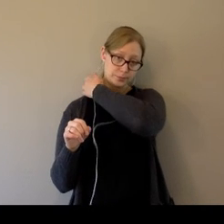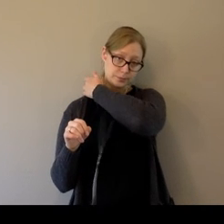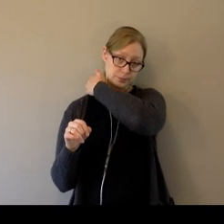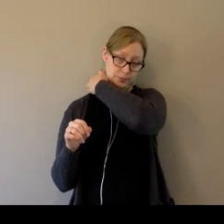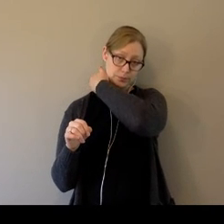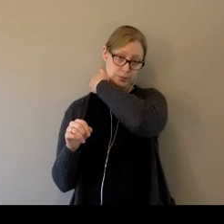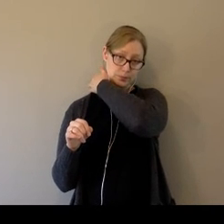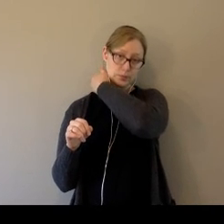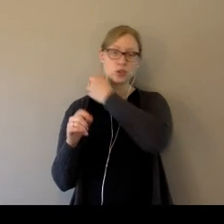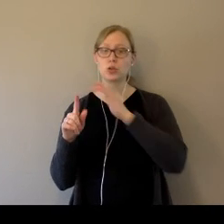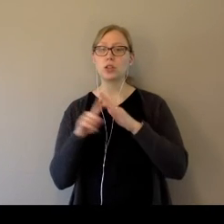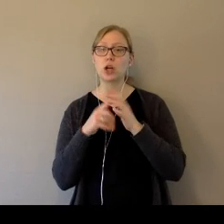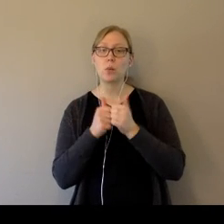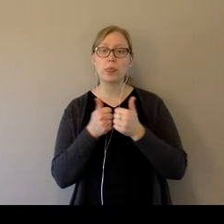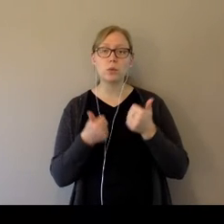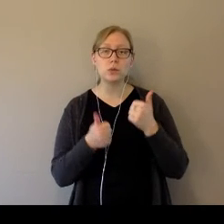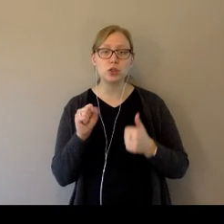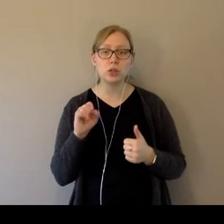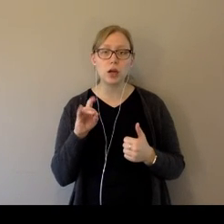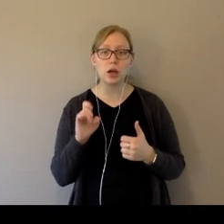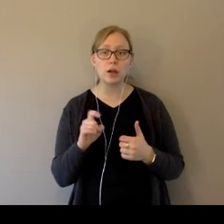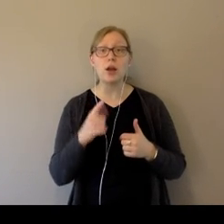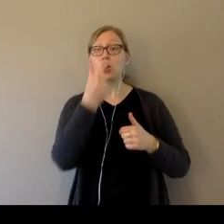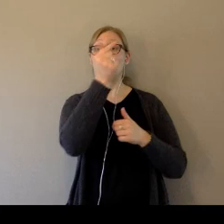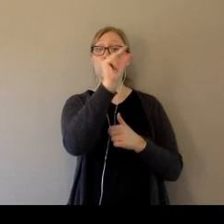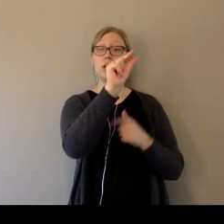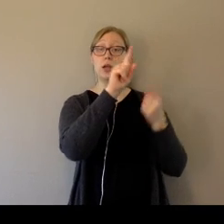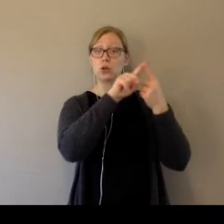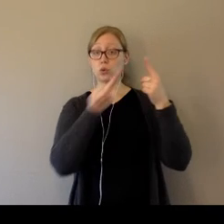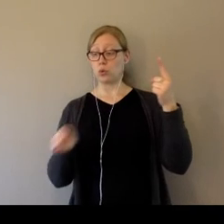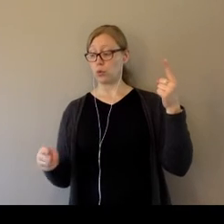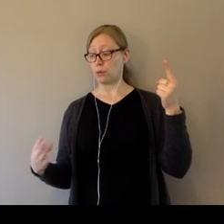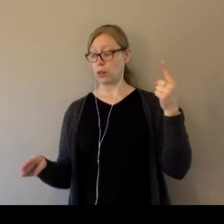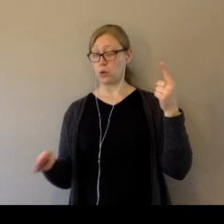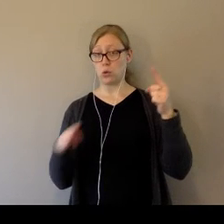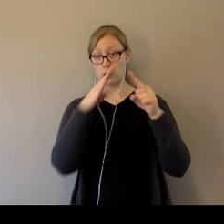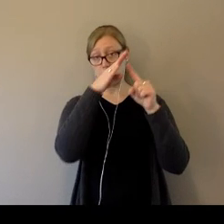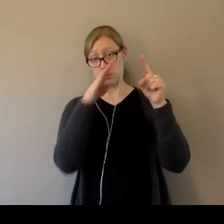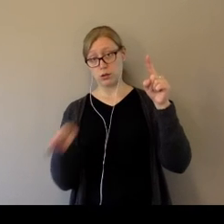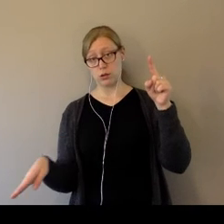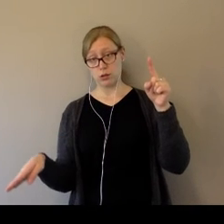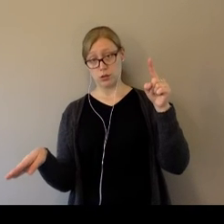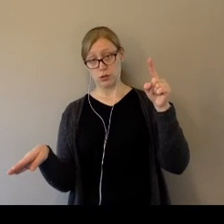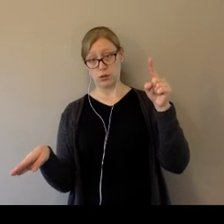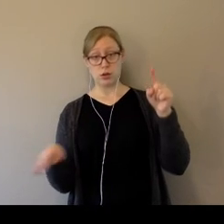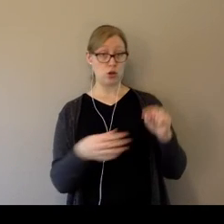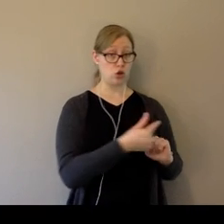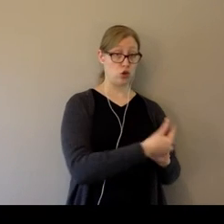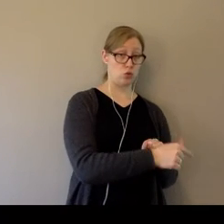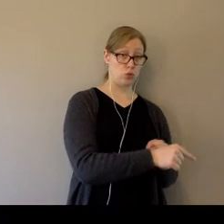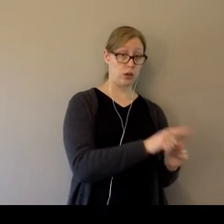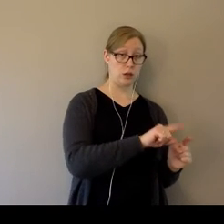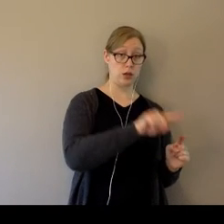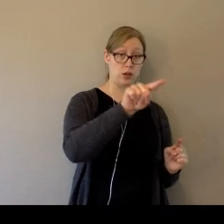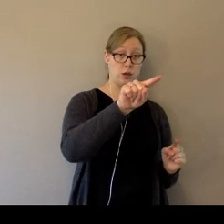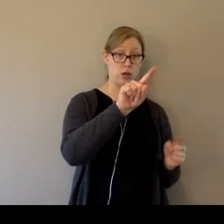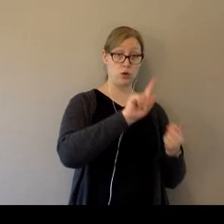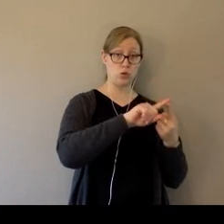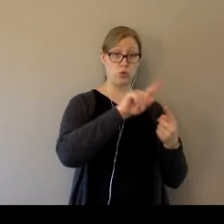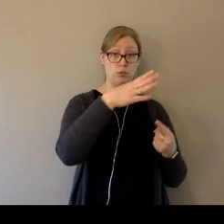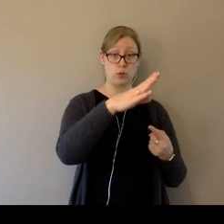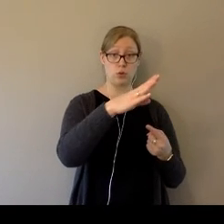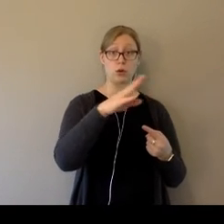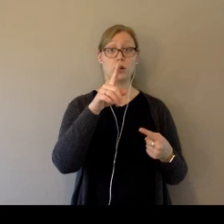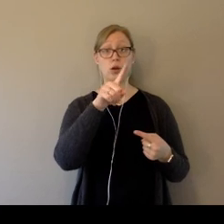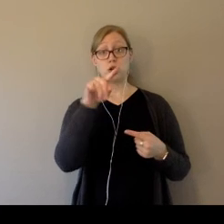the green to the blue, so this would be green to blue in the smaller triangle. Green to blue in the large is JL, so we're going